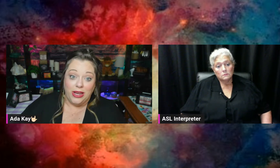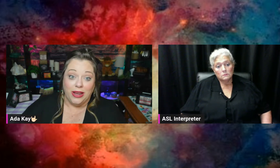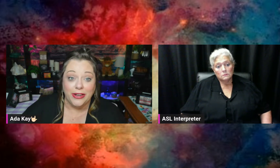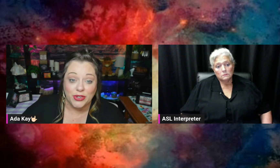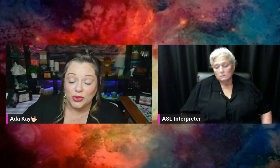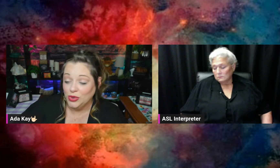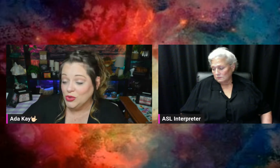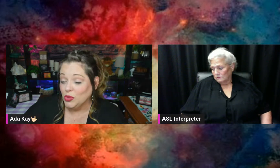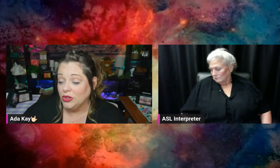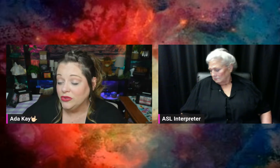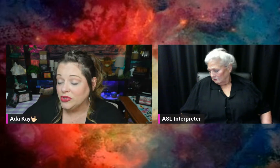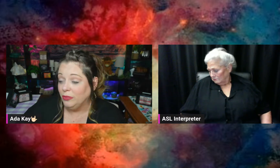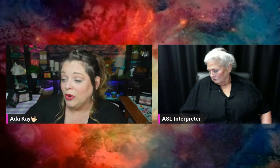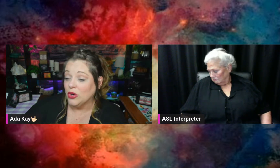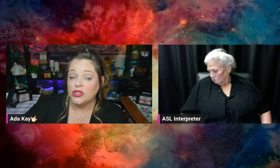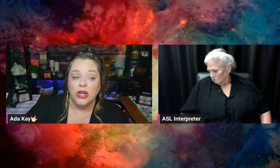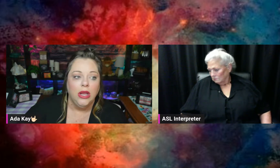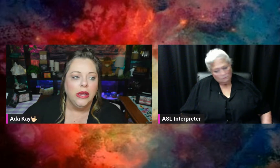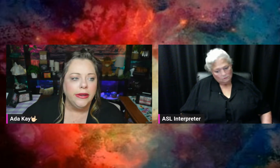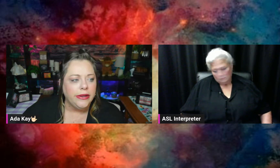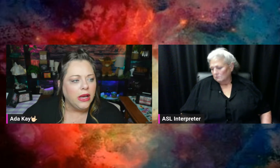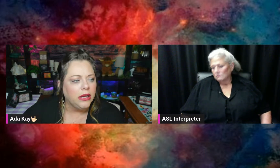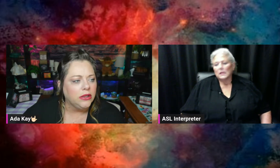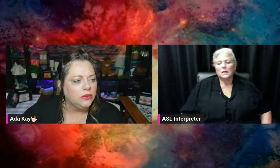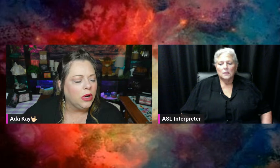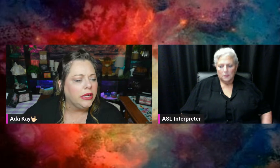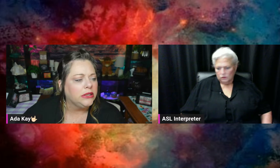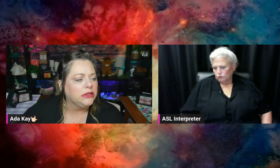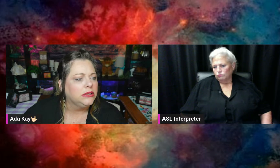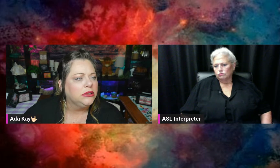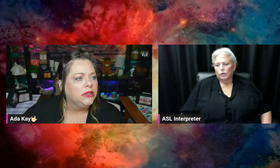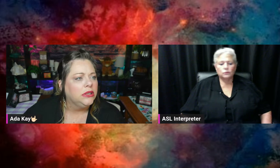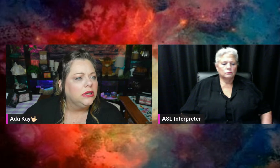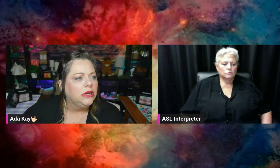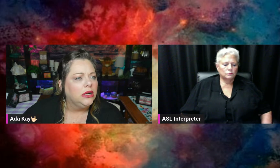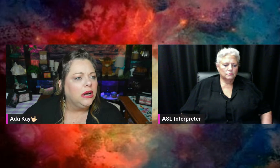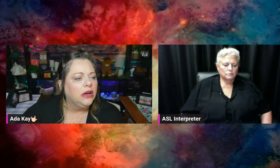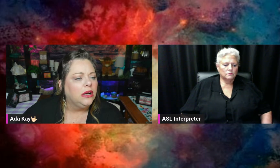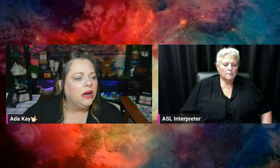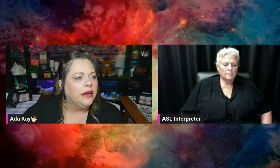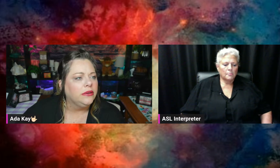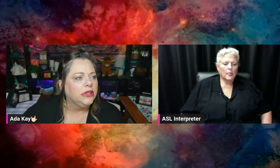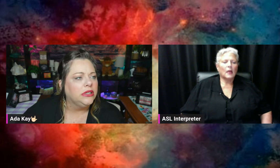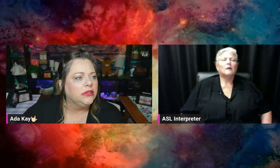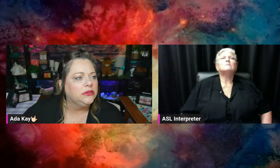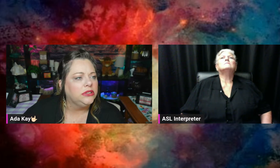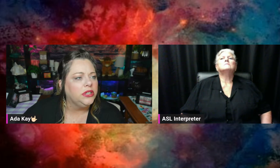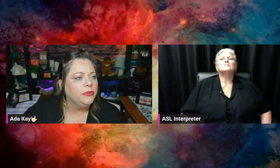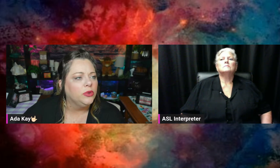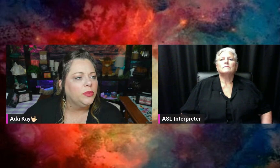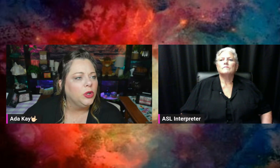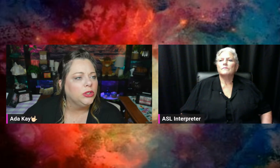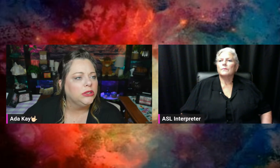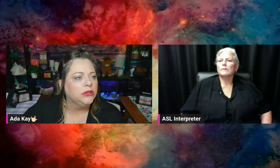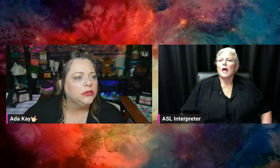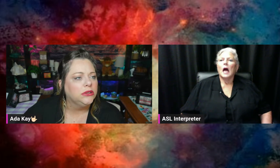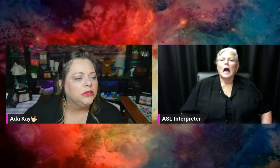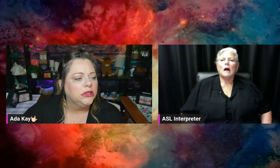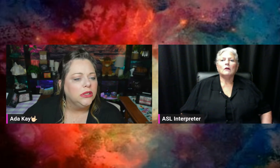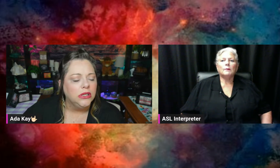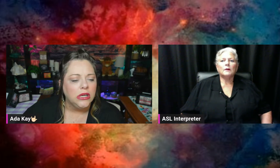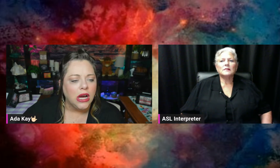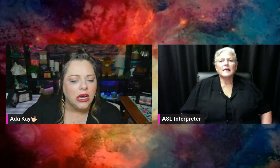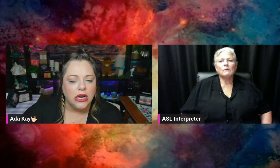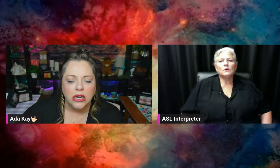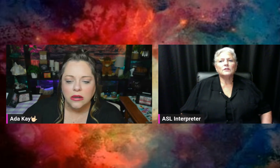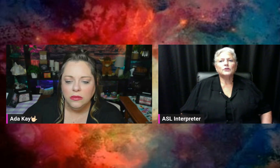age, we can't get too loose. We'll lose some parts. Yeah, I know, right? Right. I don't need to lose any more parts.